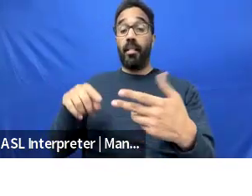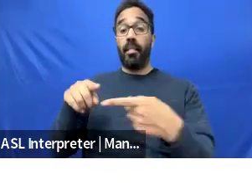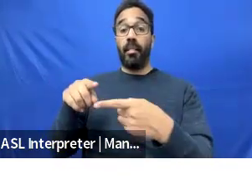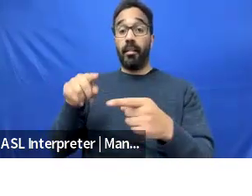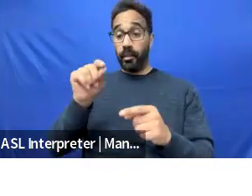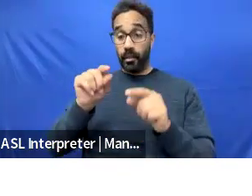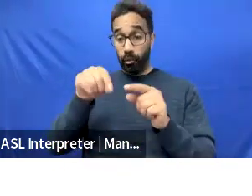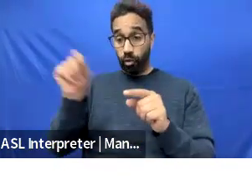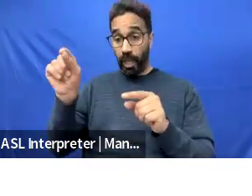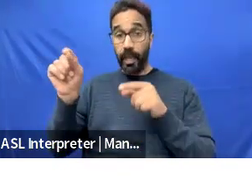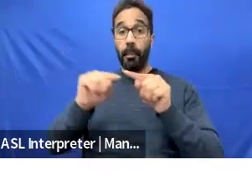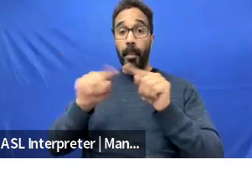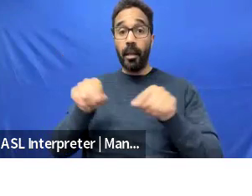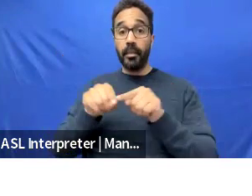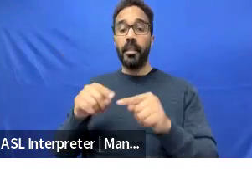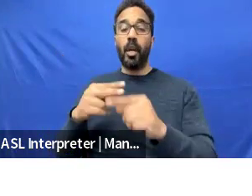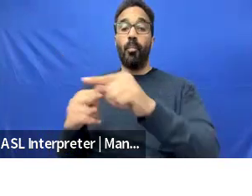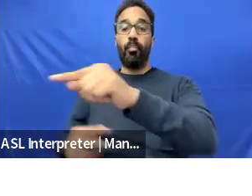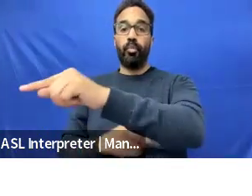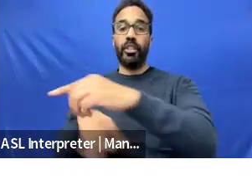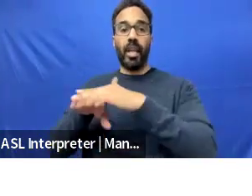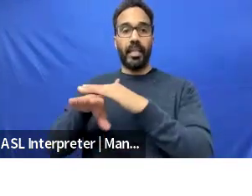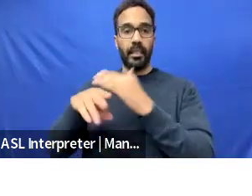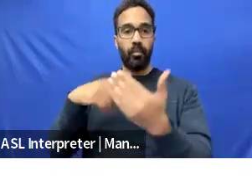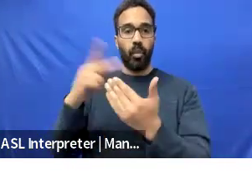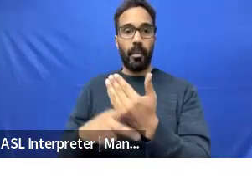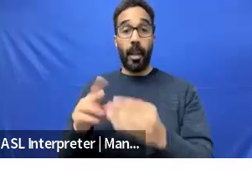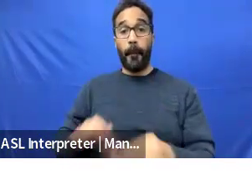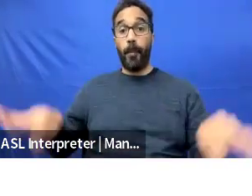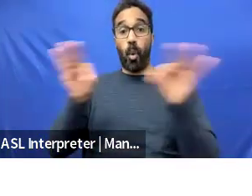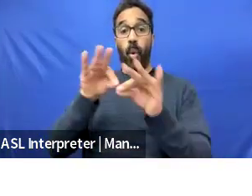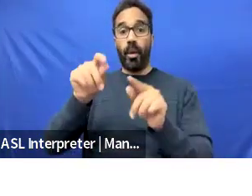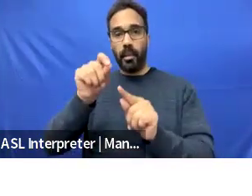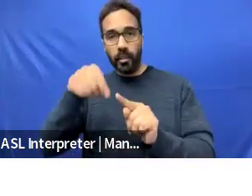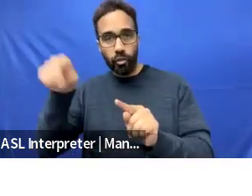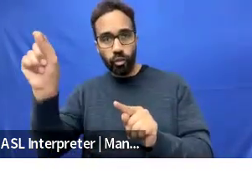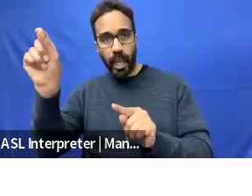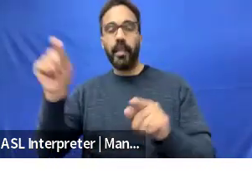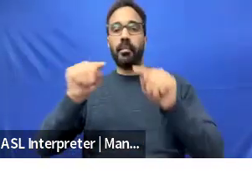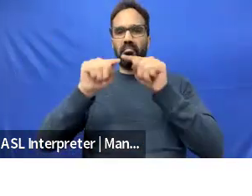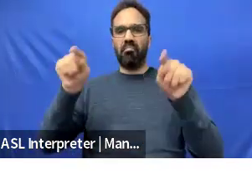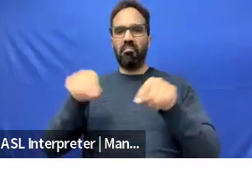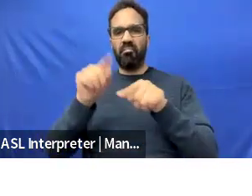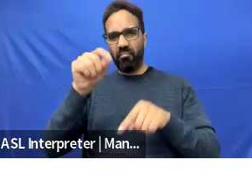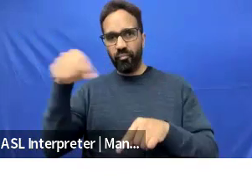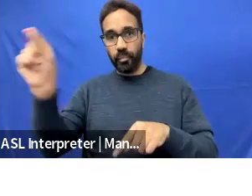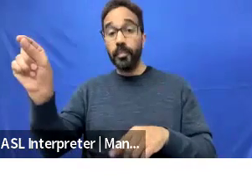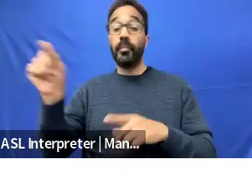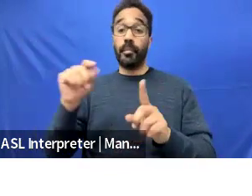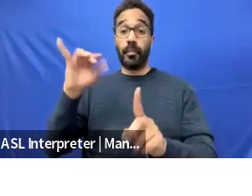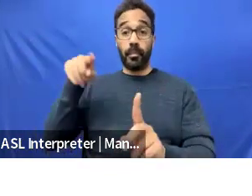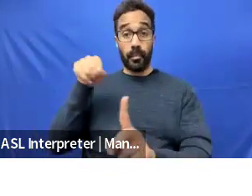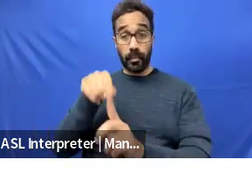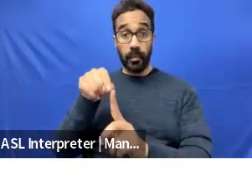Program. This is important to click that Bridge Access Program little checkbox there, because what that's going to do is it's going